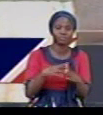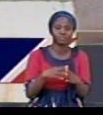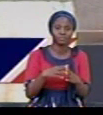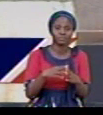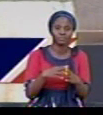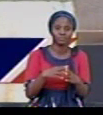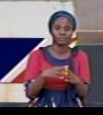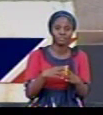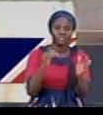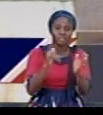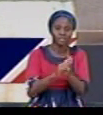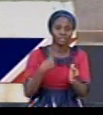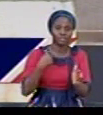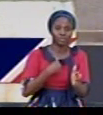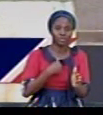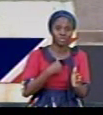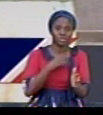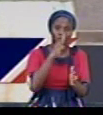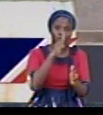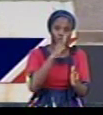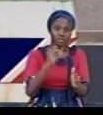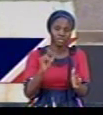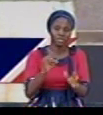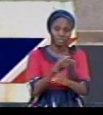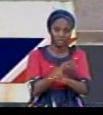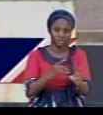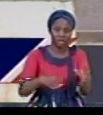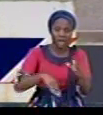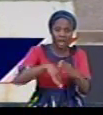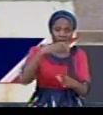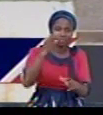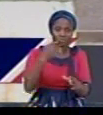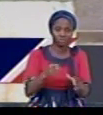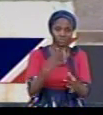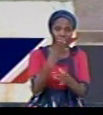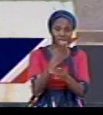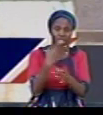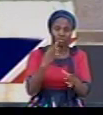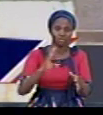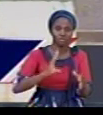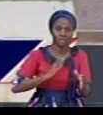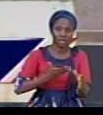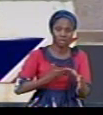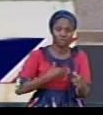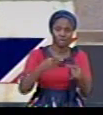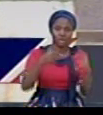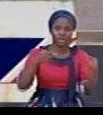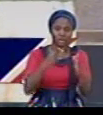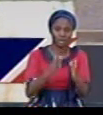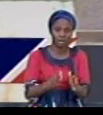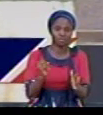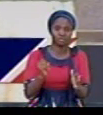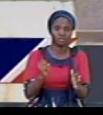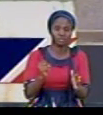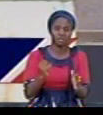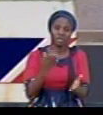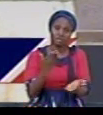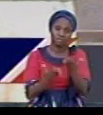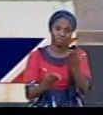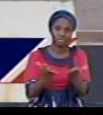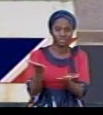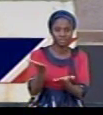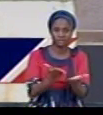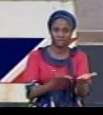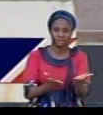we being delivered out of the hands of our enemies might serve